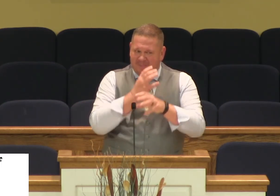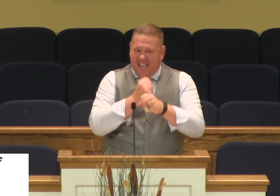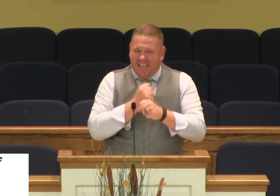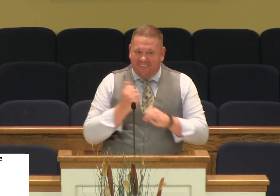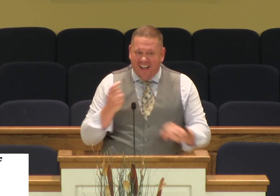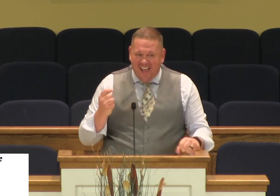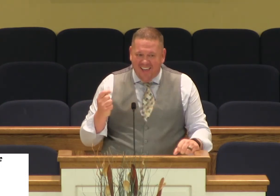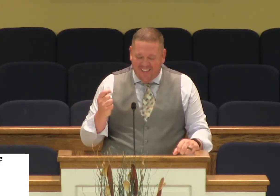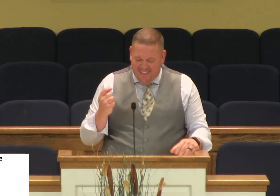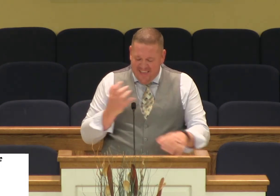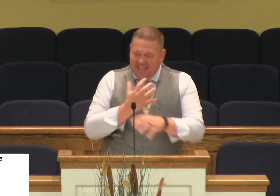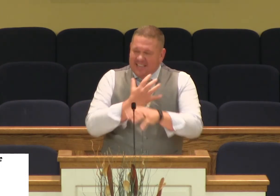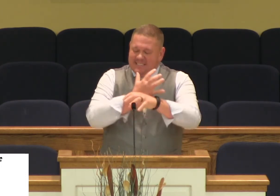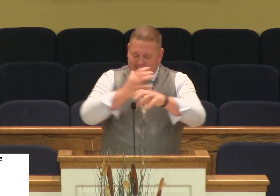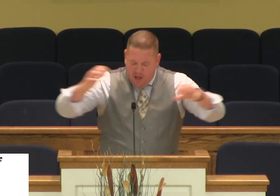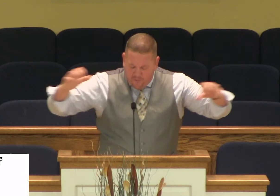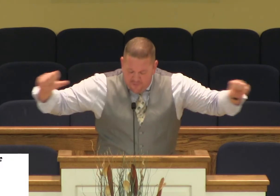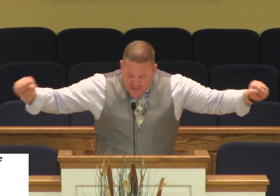obtain what?